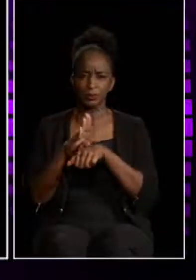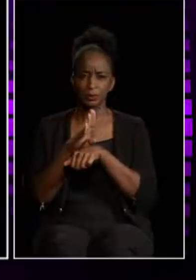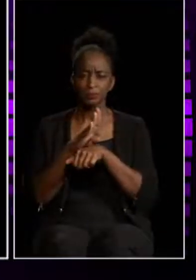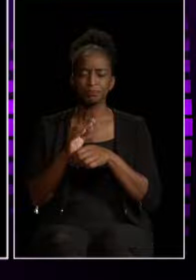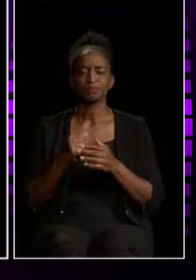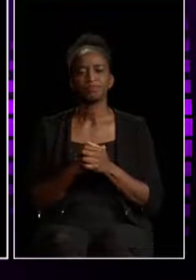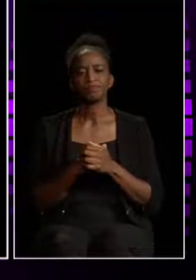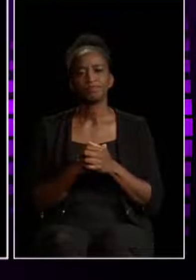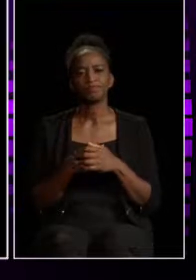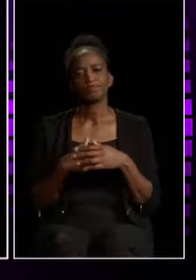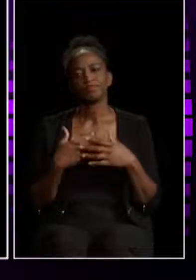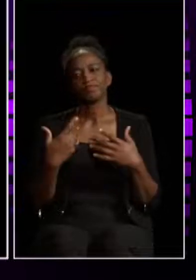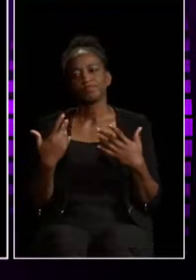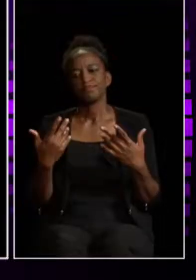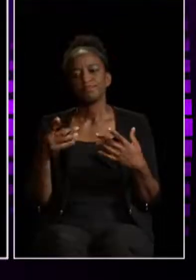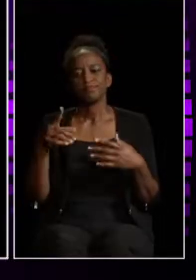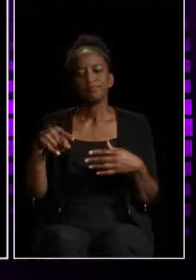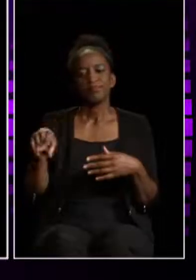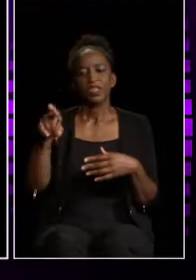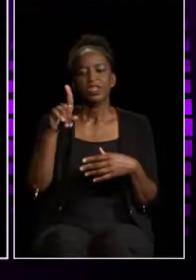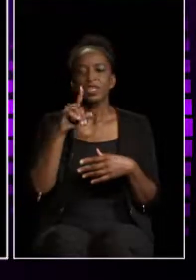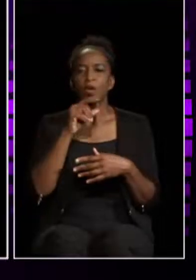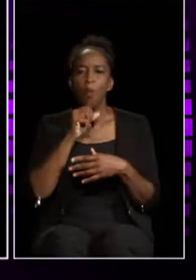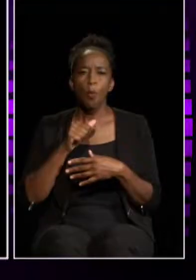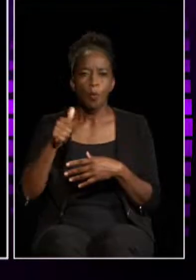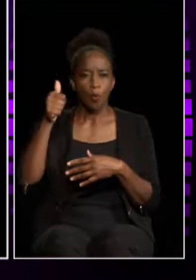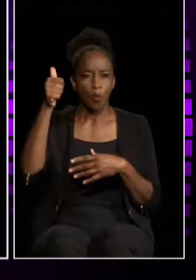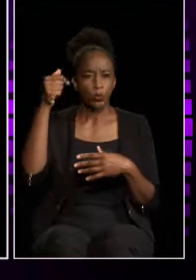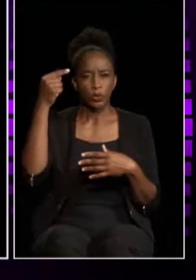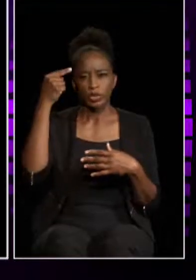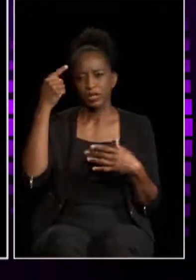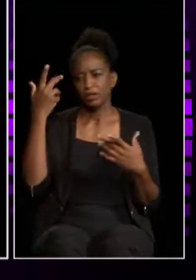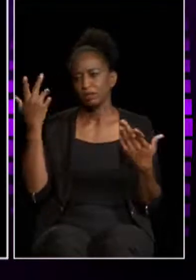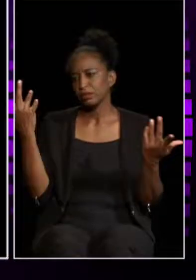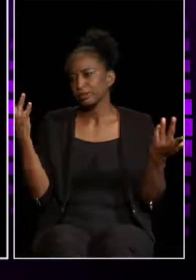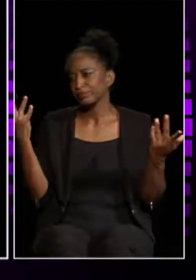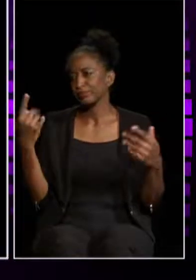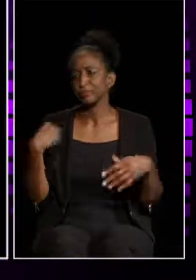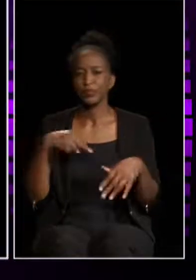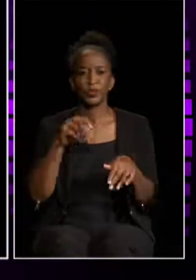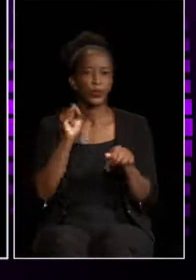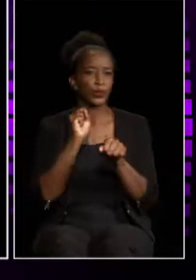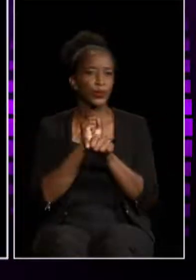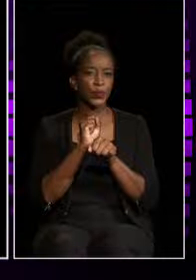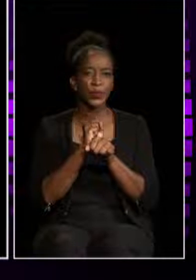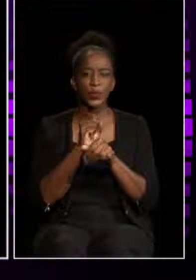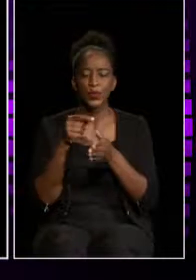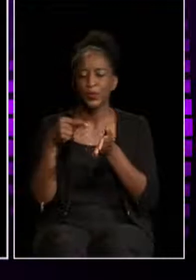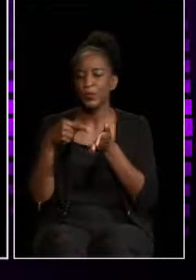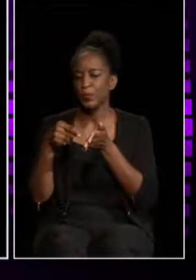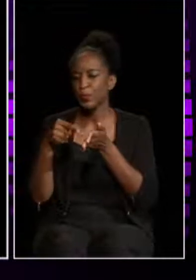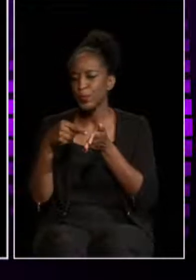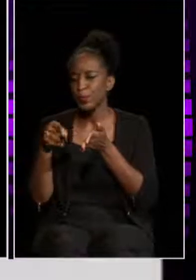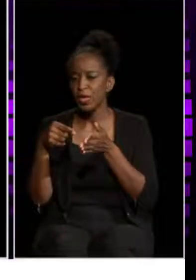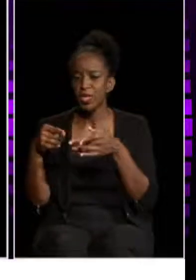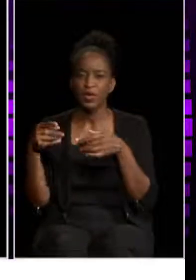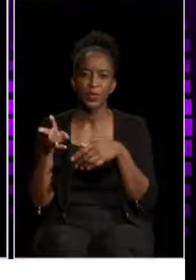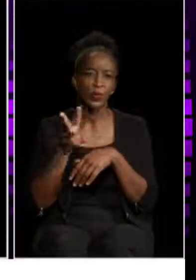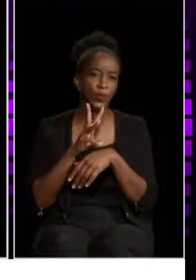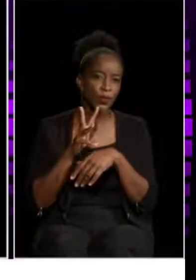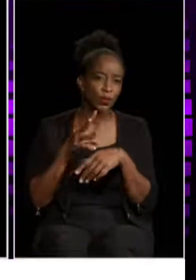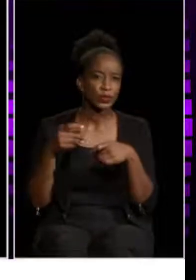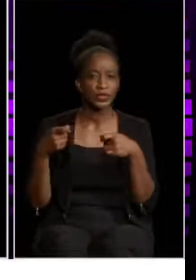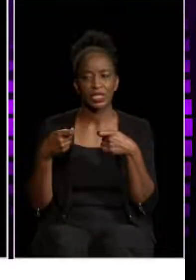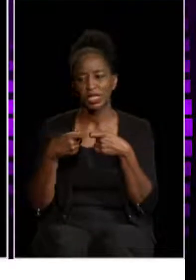know, because we don't have certain challenges going on, such as financial issues like dealing with bills, that there is no